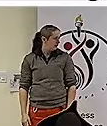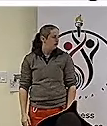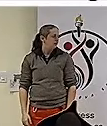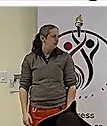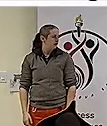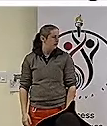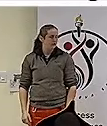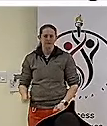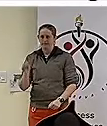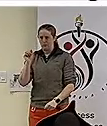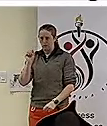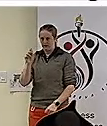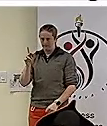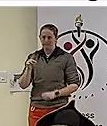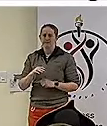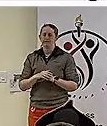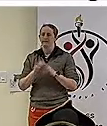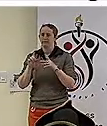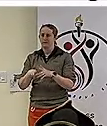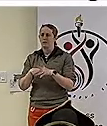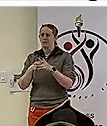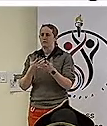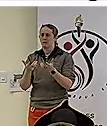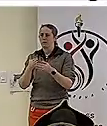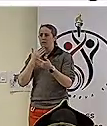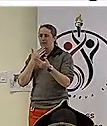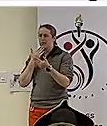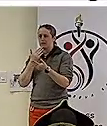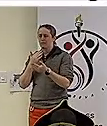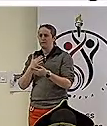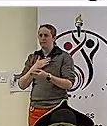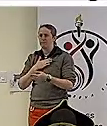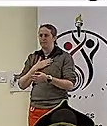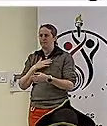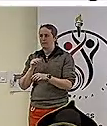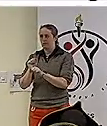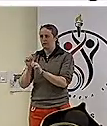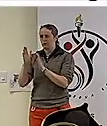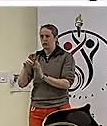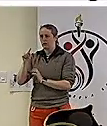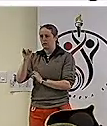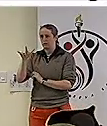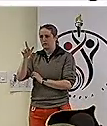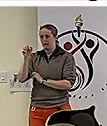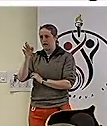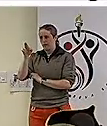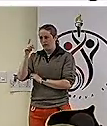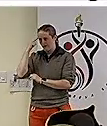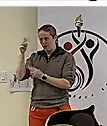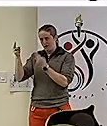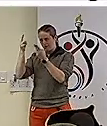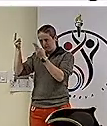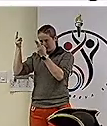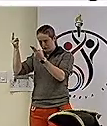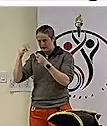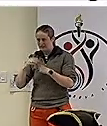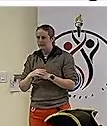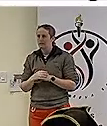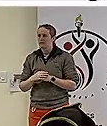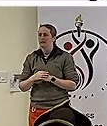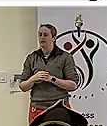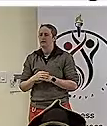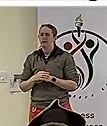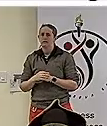Okay, first of all, I just wanted to thank my coworker Tyler for nominating me and for the